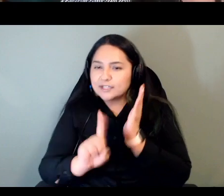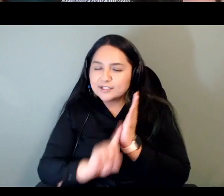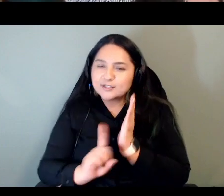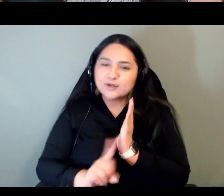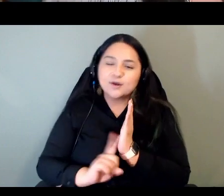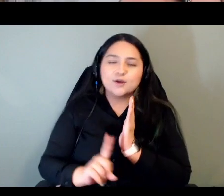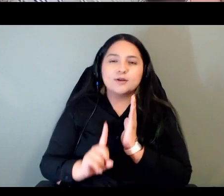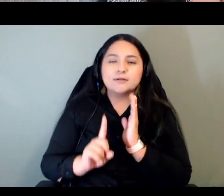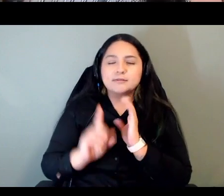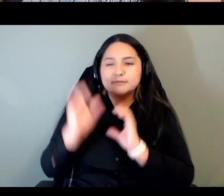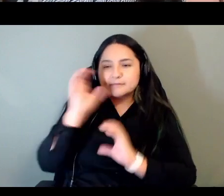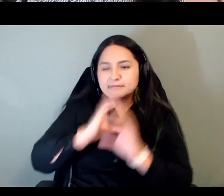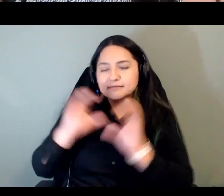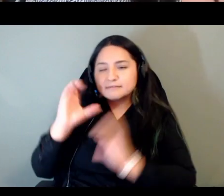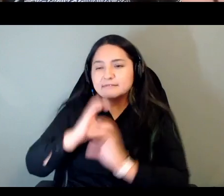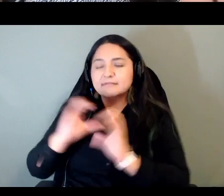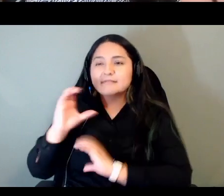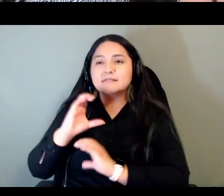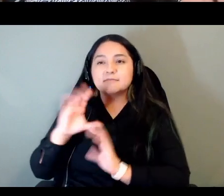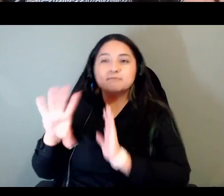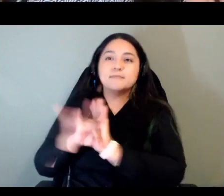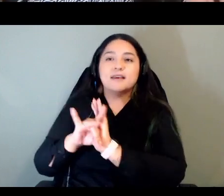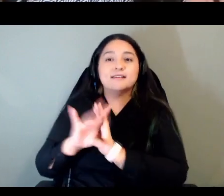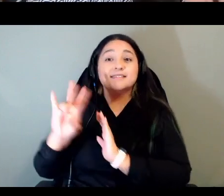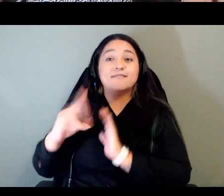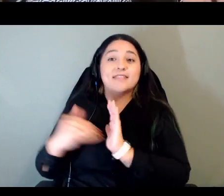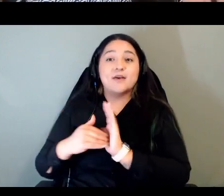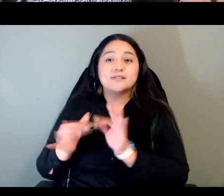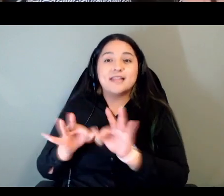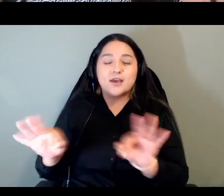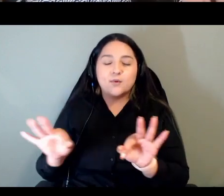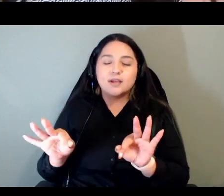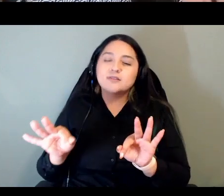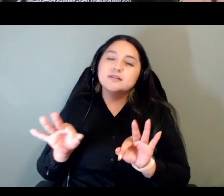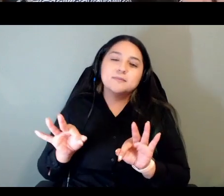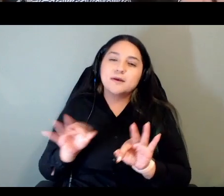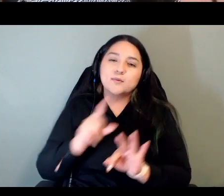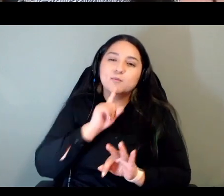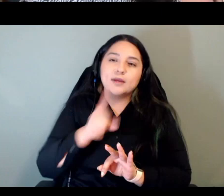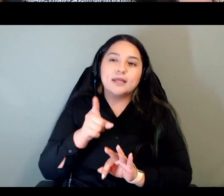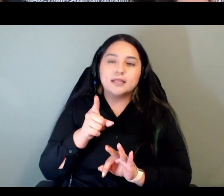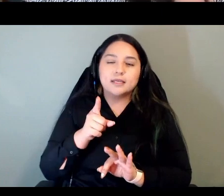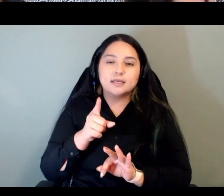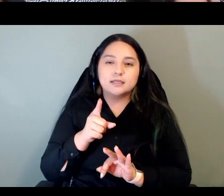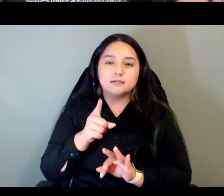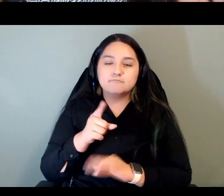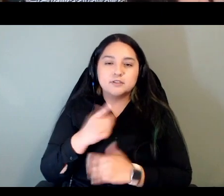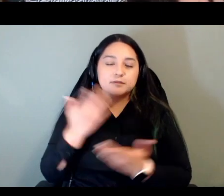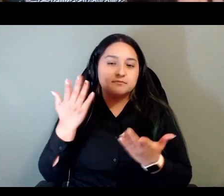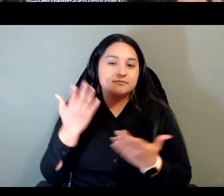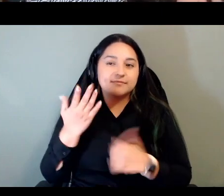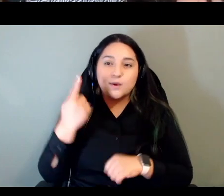chose 7,000 languages. But it was actually the product of one day